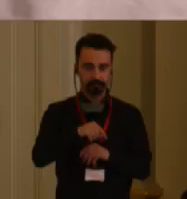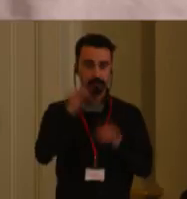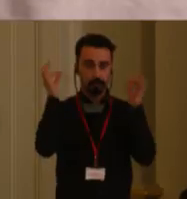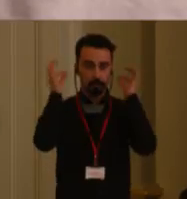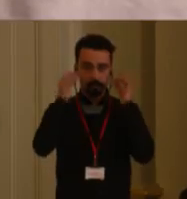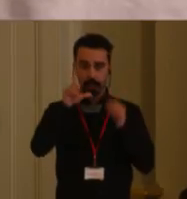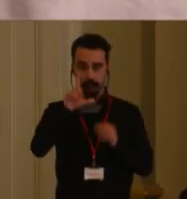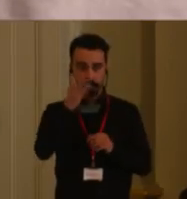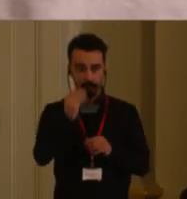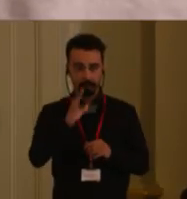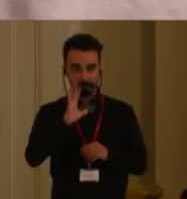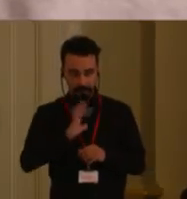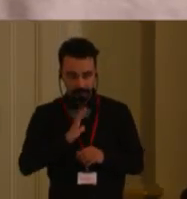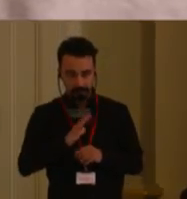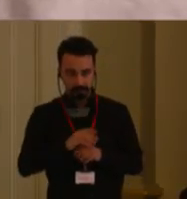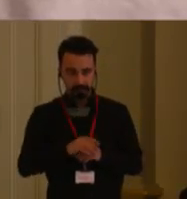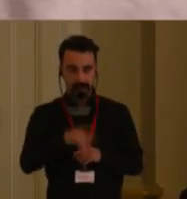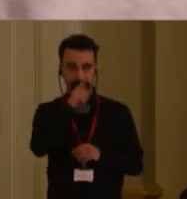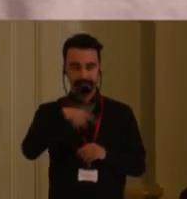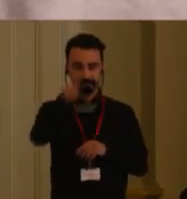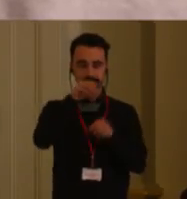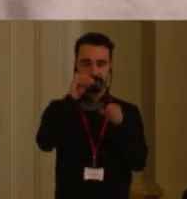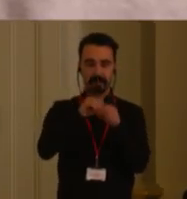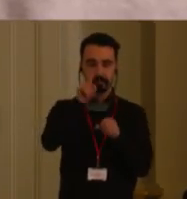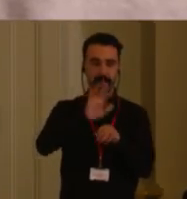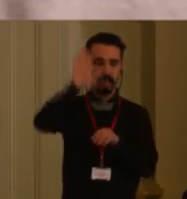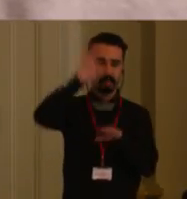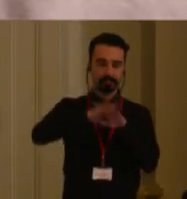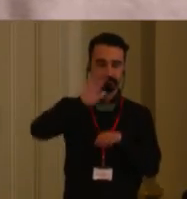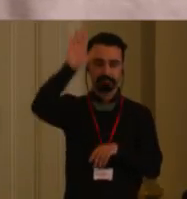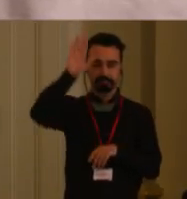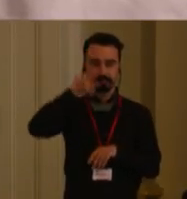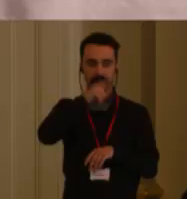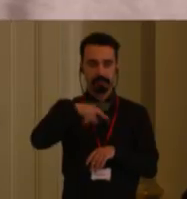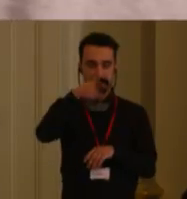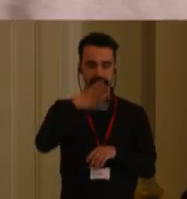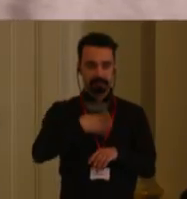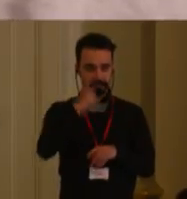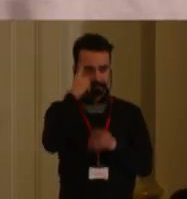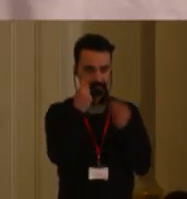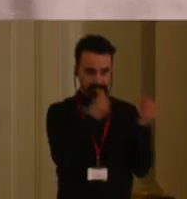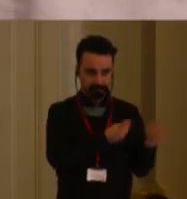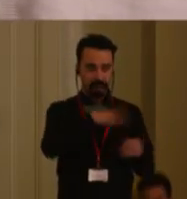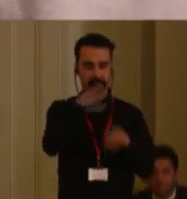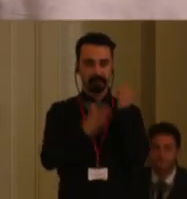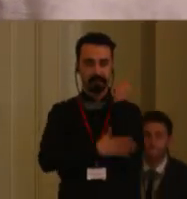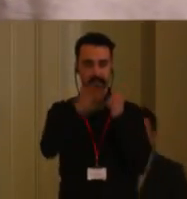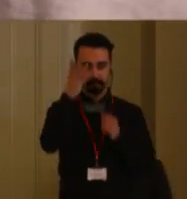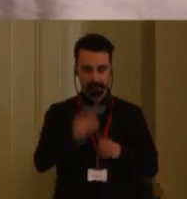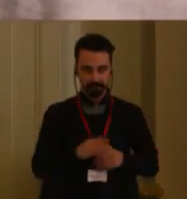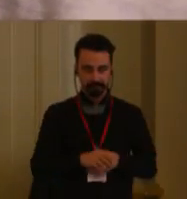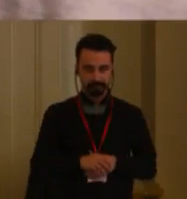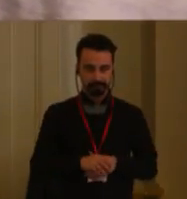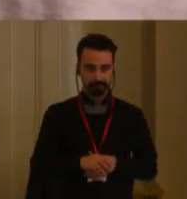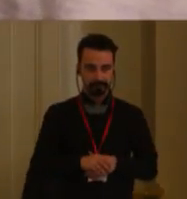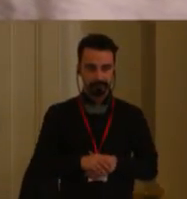different languages. So if you'd like to receive a headset, kindly raise your hand so we may obtain a headset